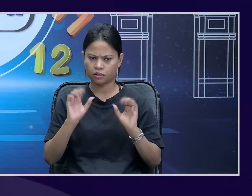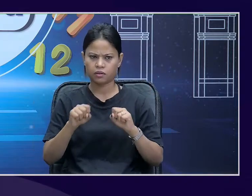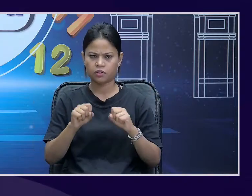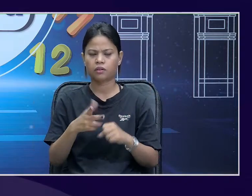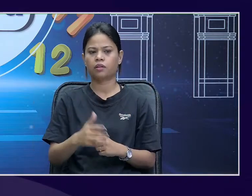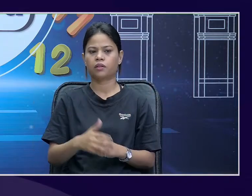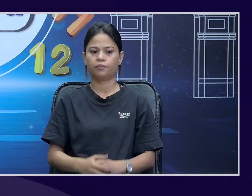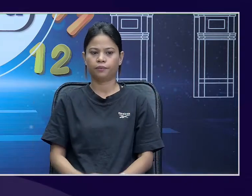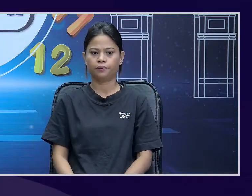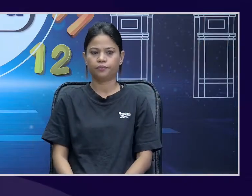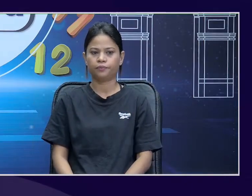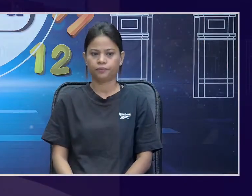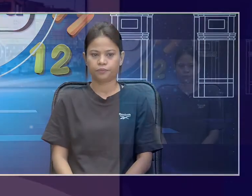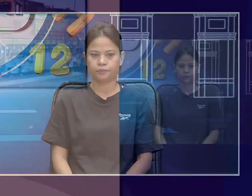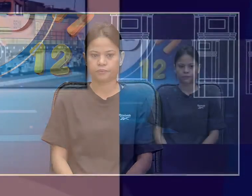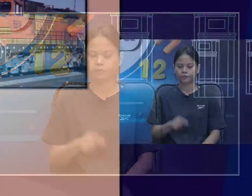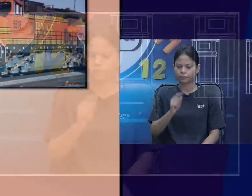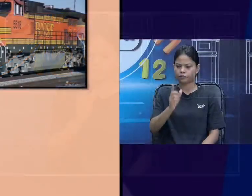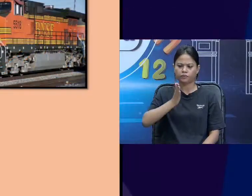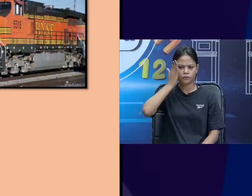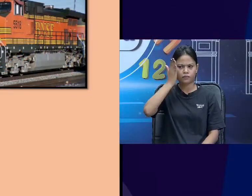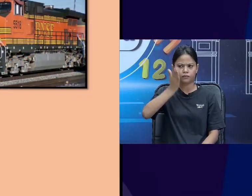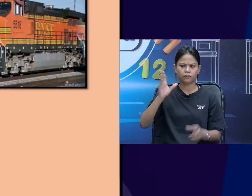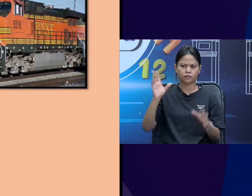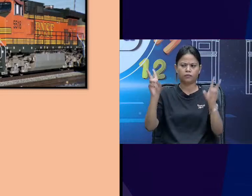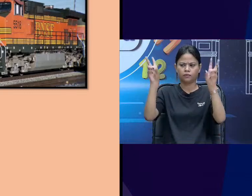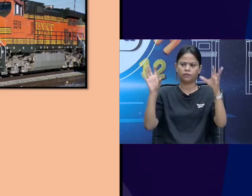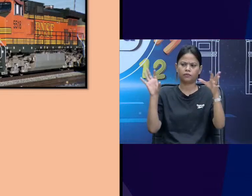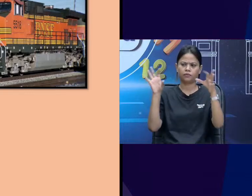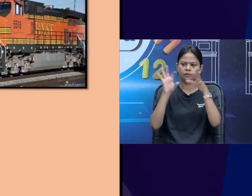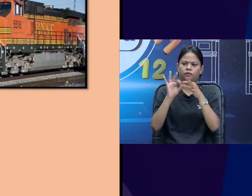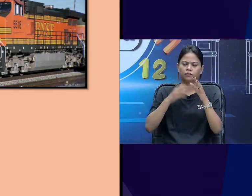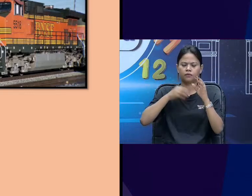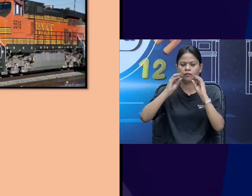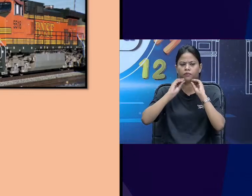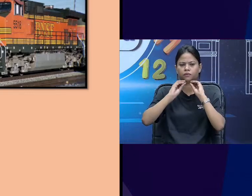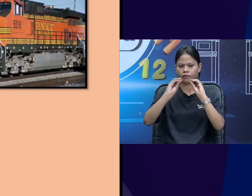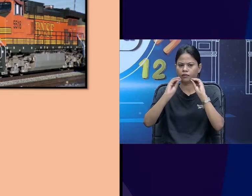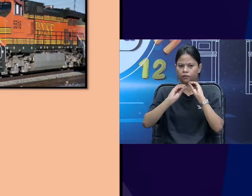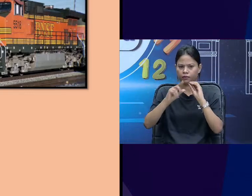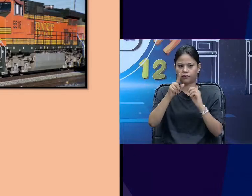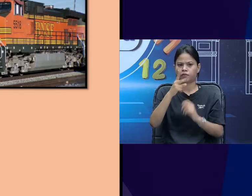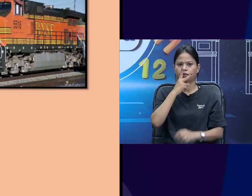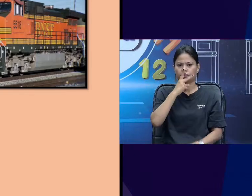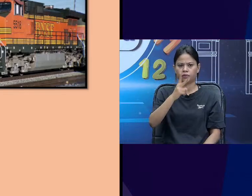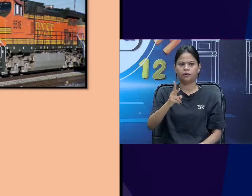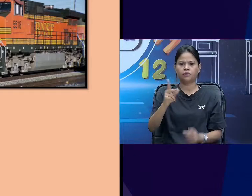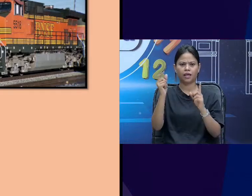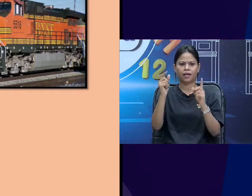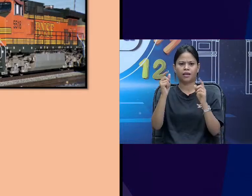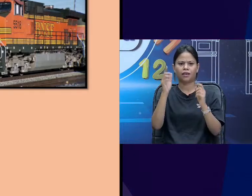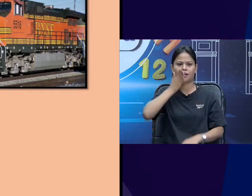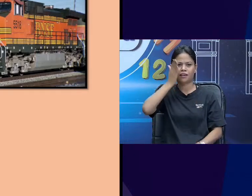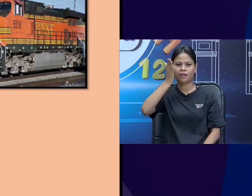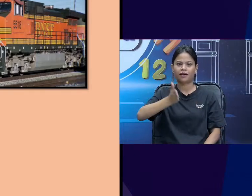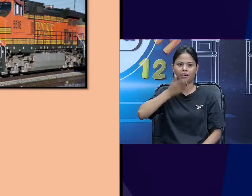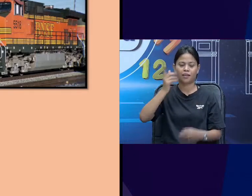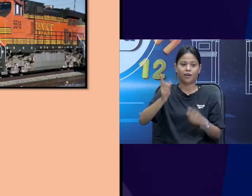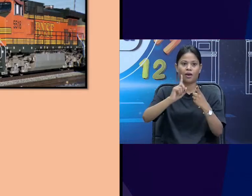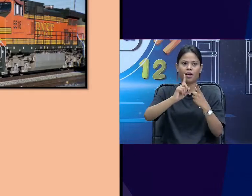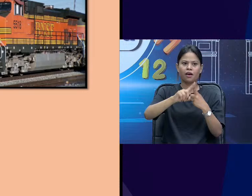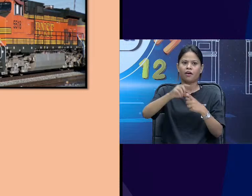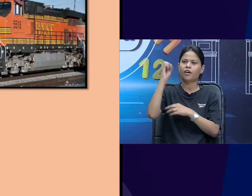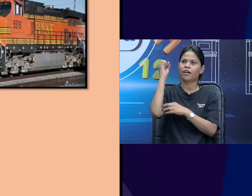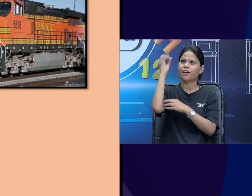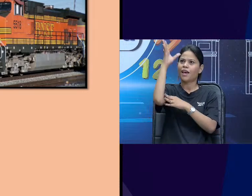have, now we were speaking about train. Now trains, what is the first thing that a train needs is an engine. Now